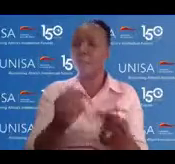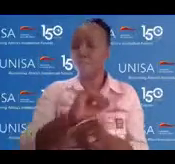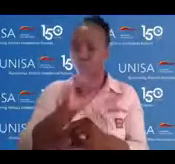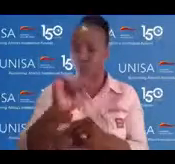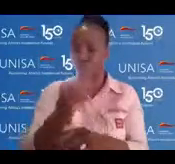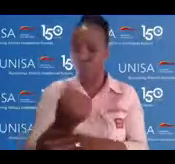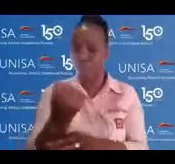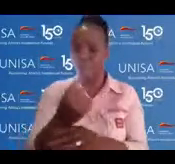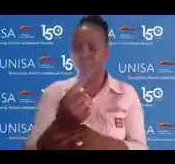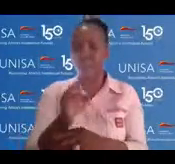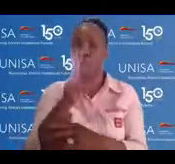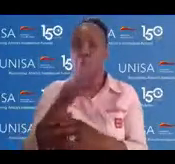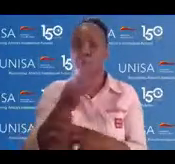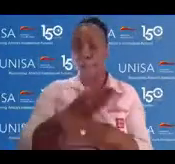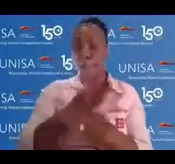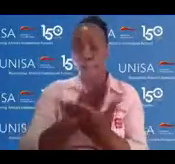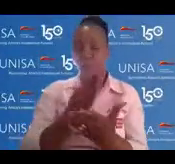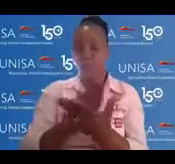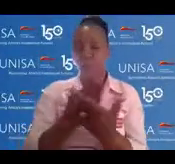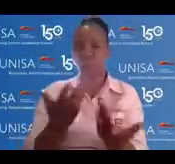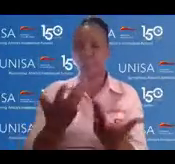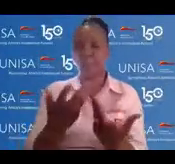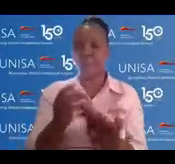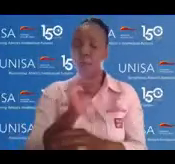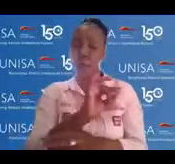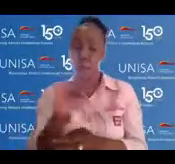make sure that you go to, once you have